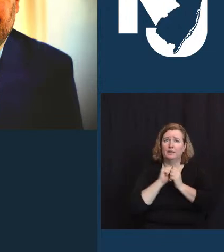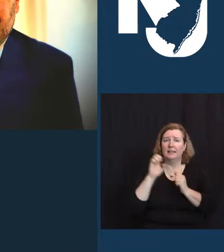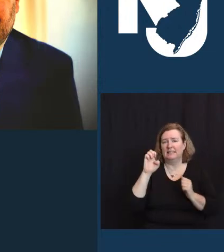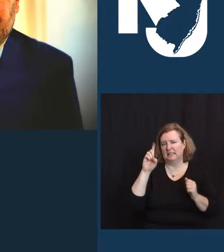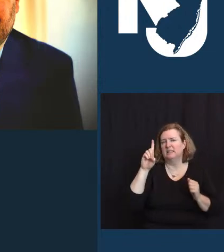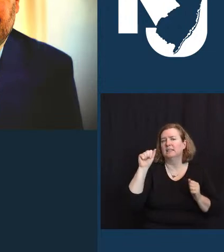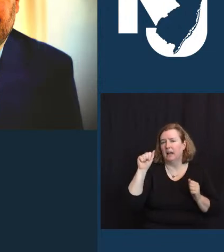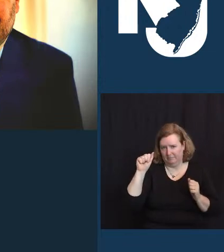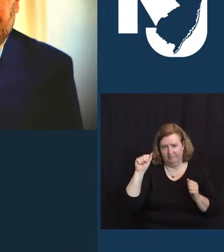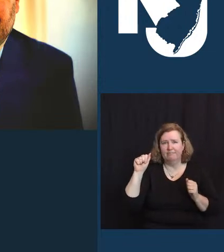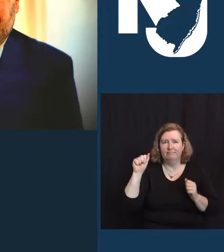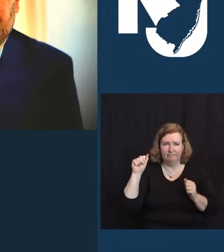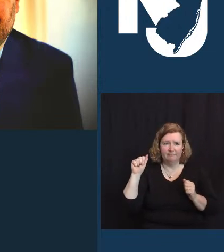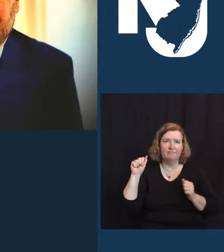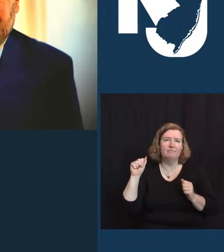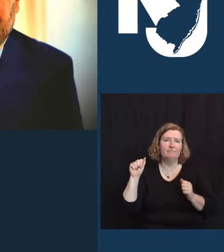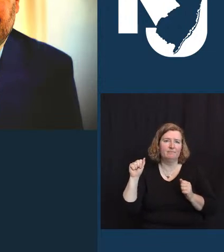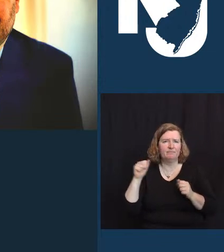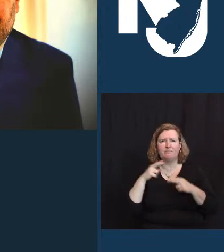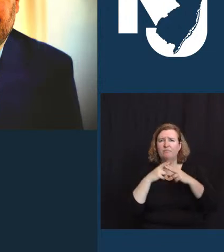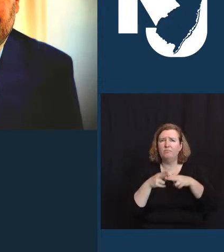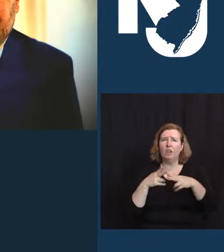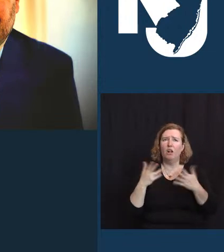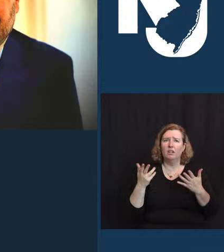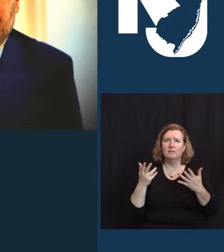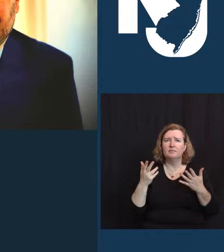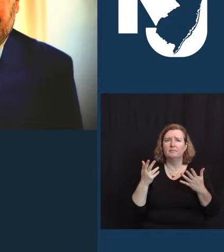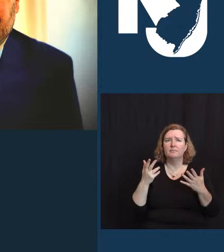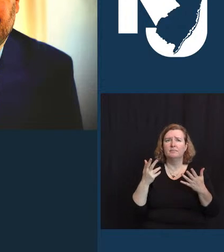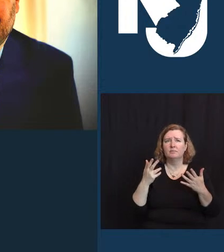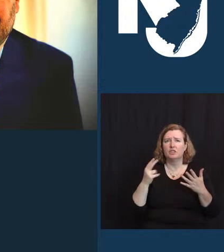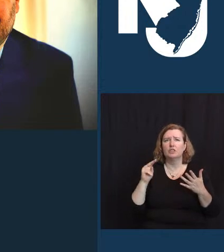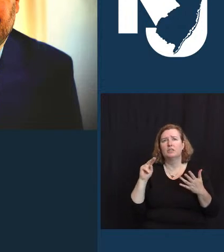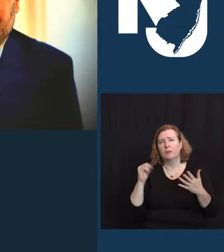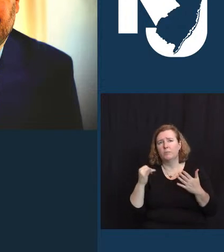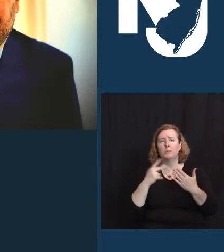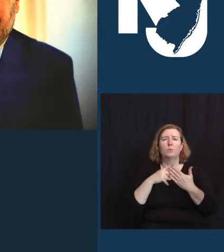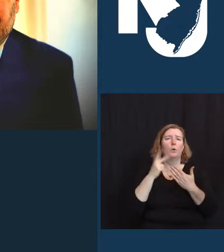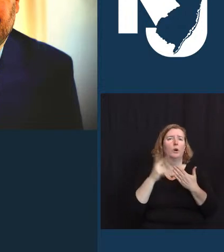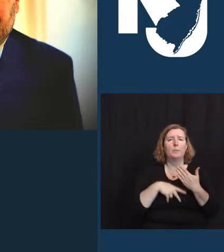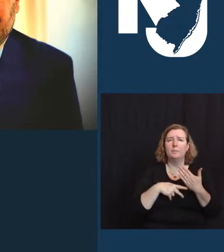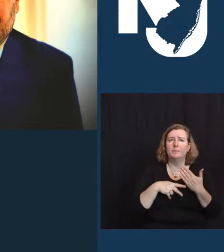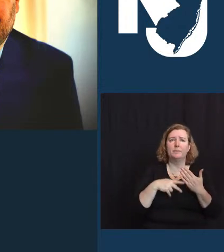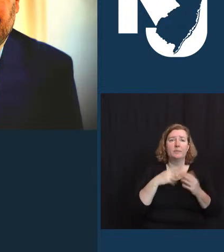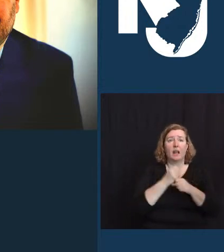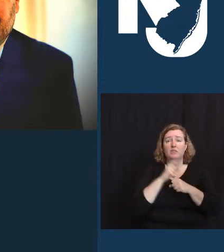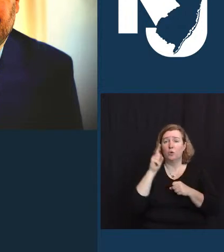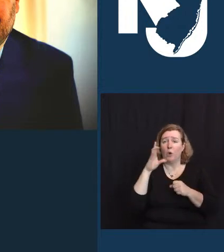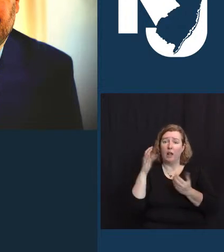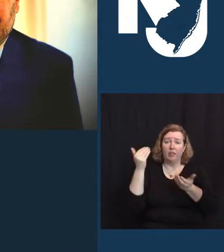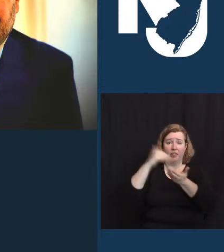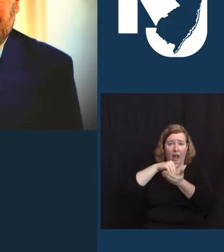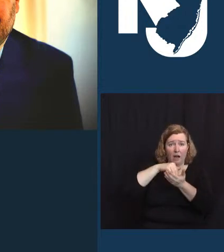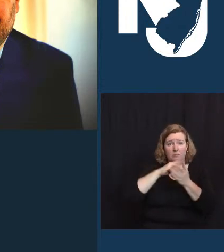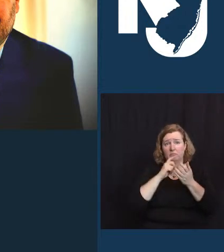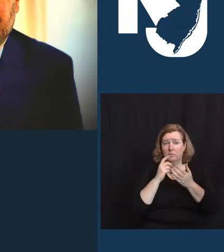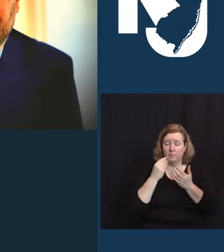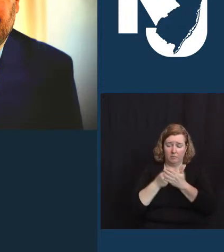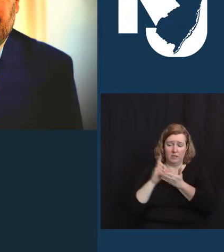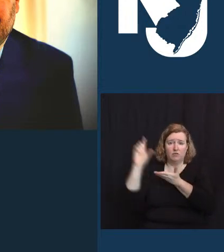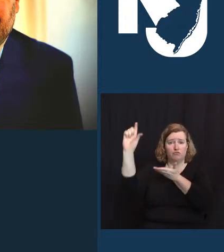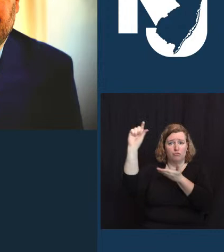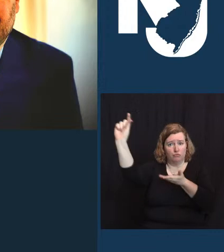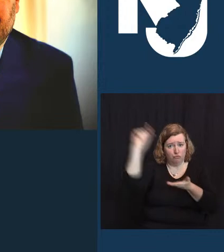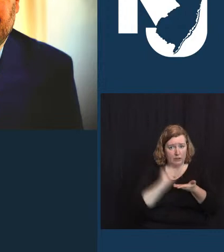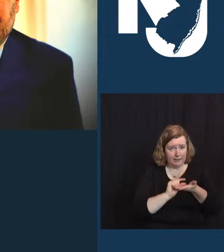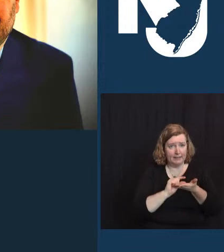Authority through its Sustain and Serve New Jersey program and received a $100,000 grant. With these funds, the rescue